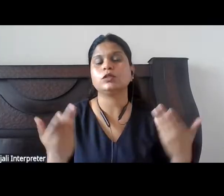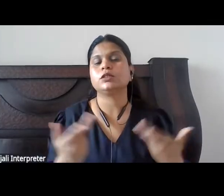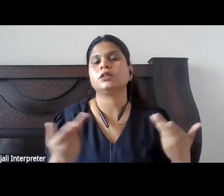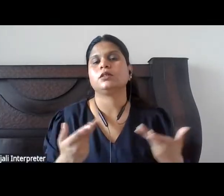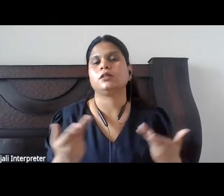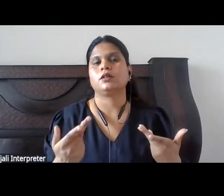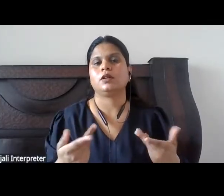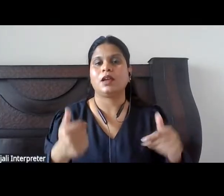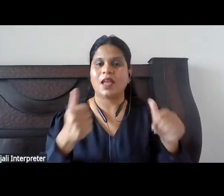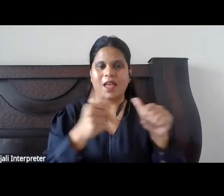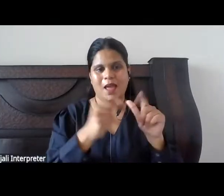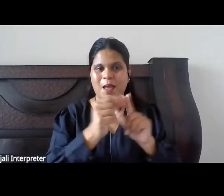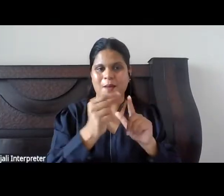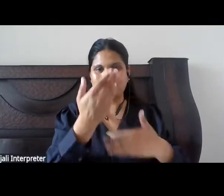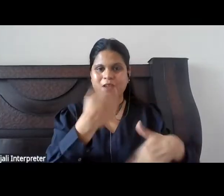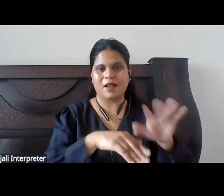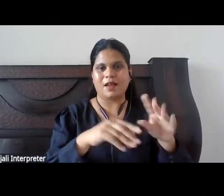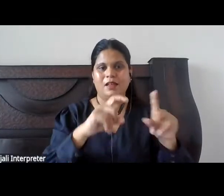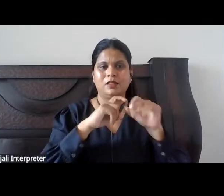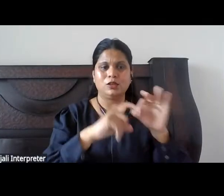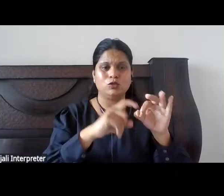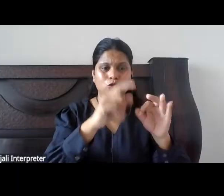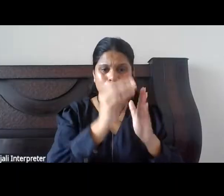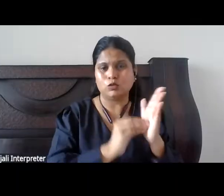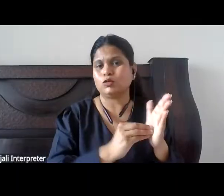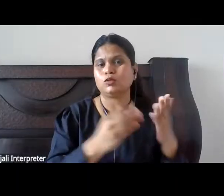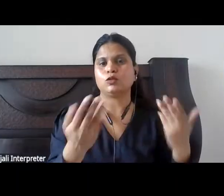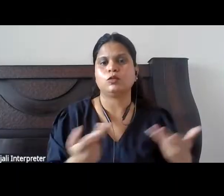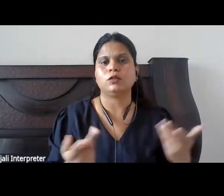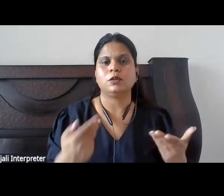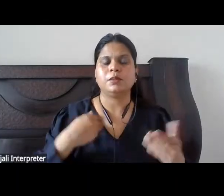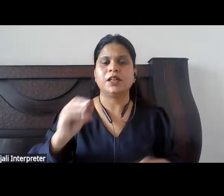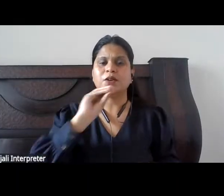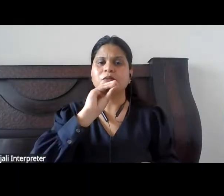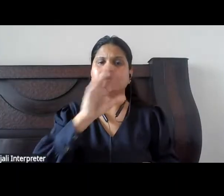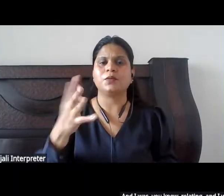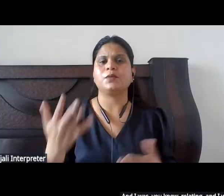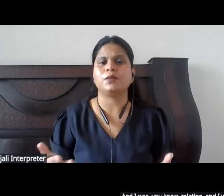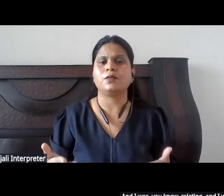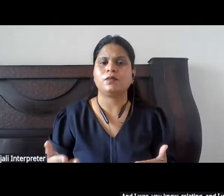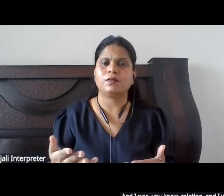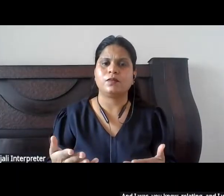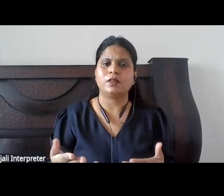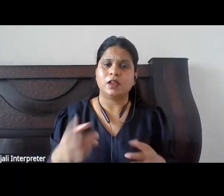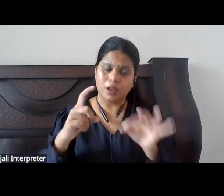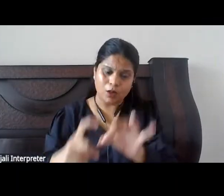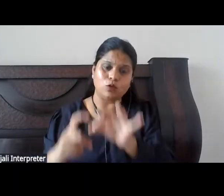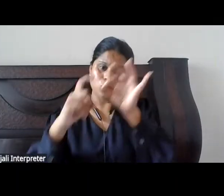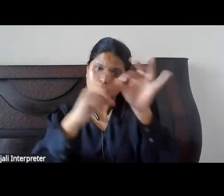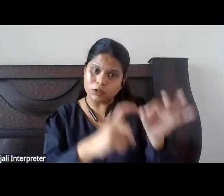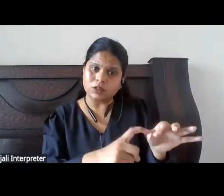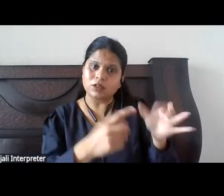I was relating, and I would just tell her that you should ask this, and I may have different